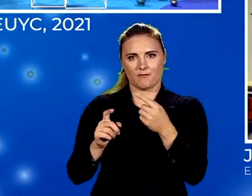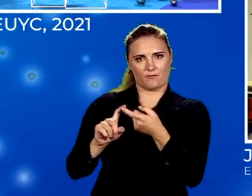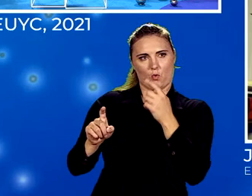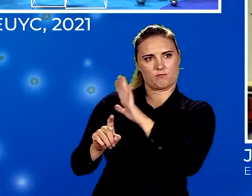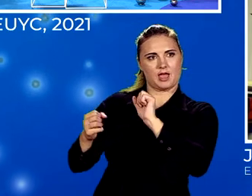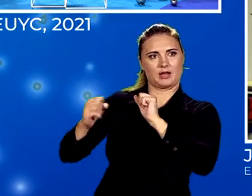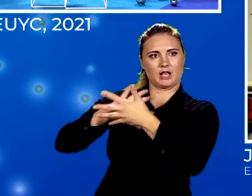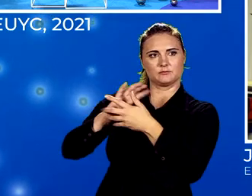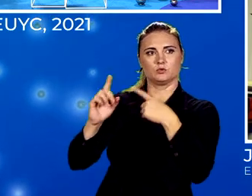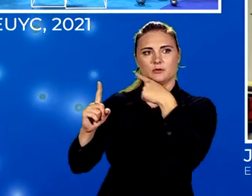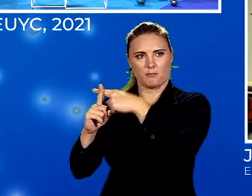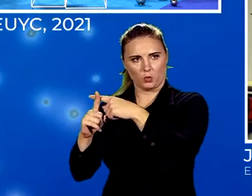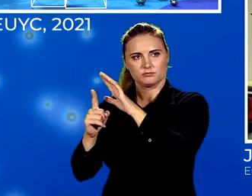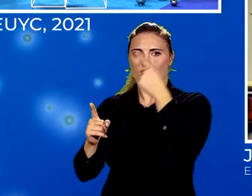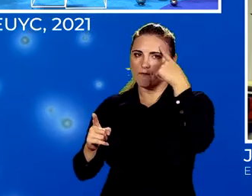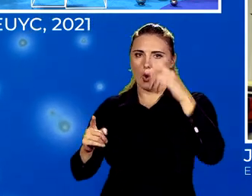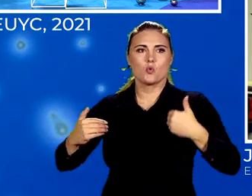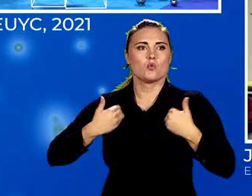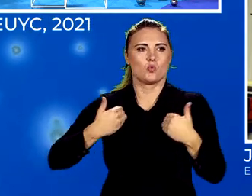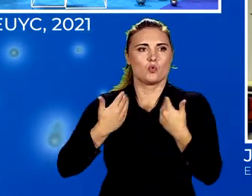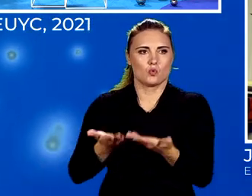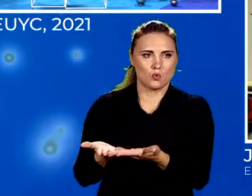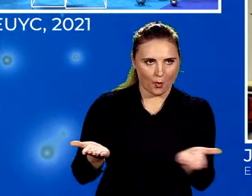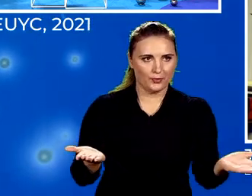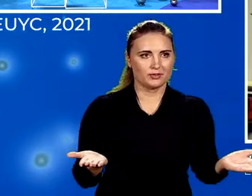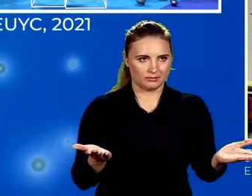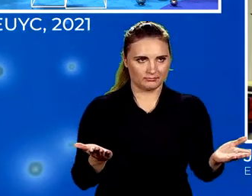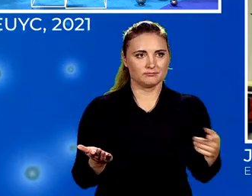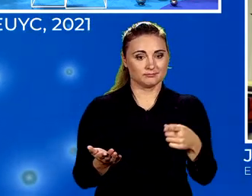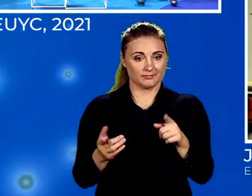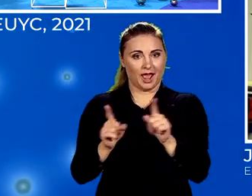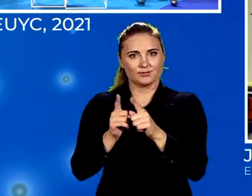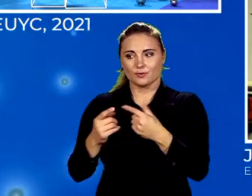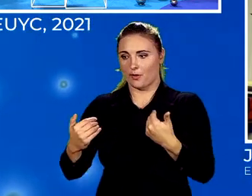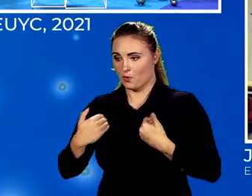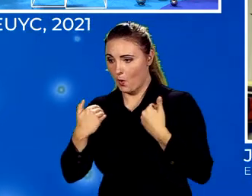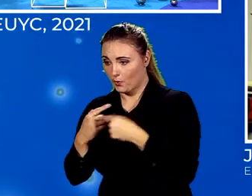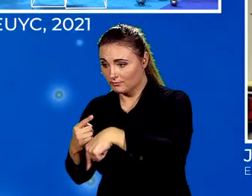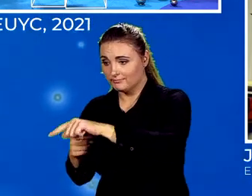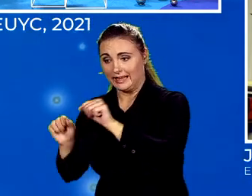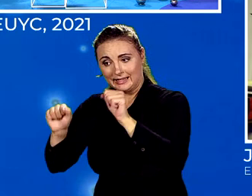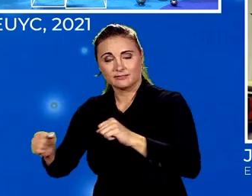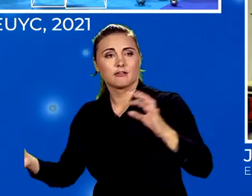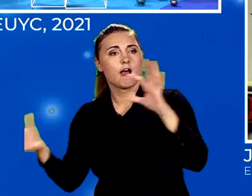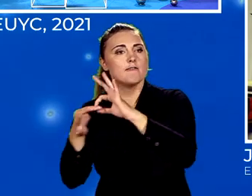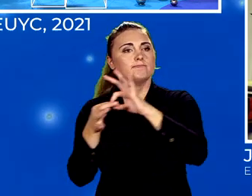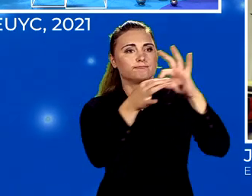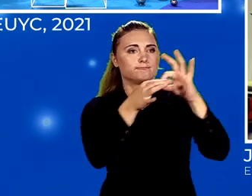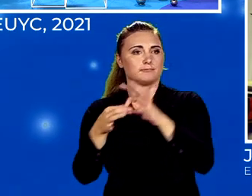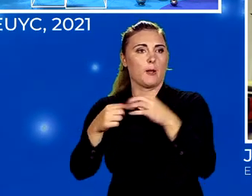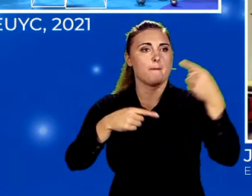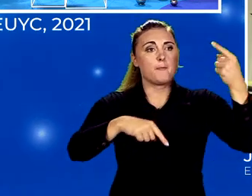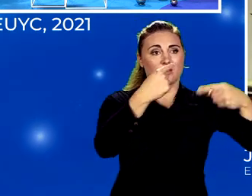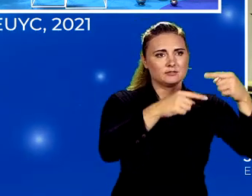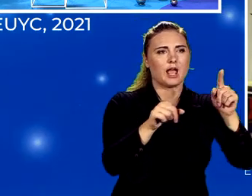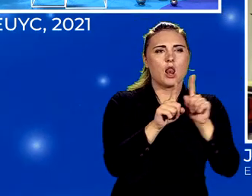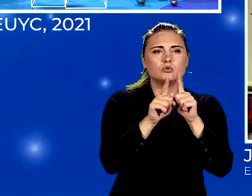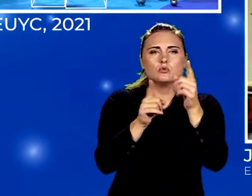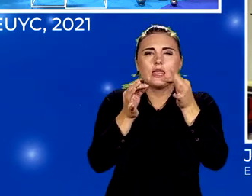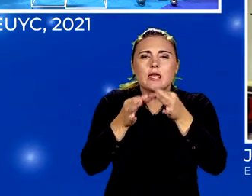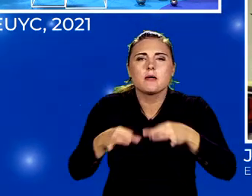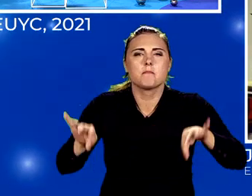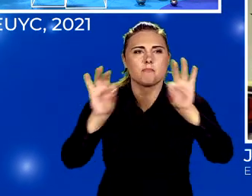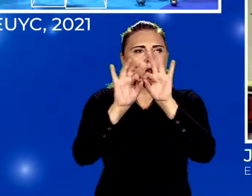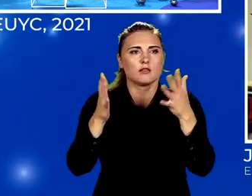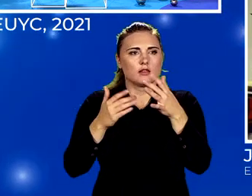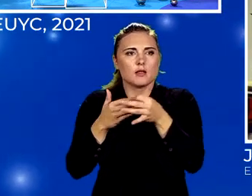with when talking to decision makers, but it's really important that they have their own small-scale projects and that